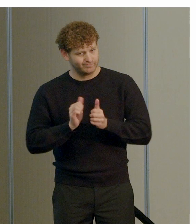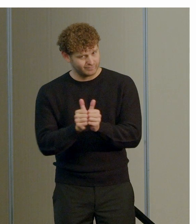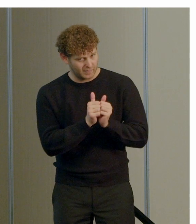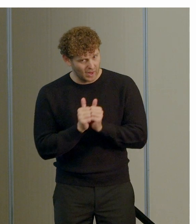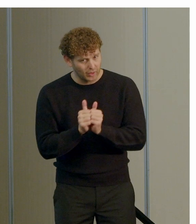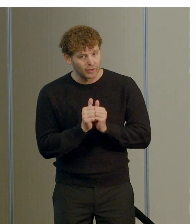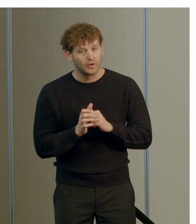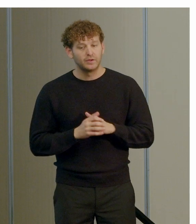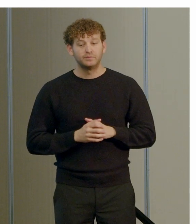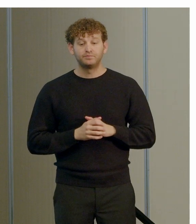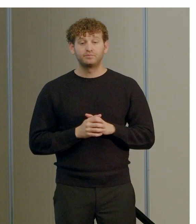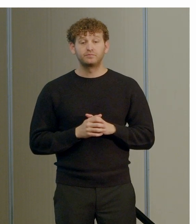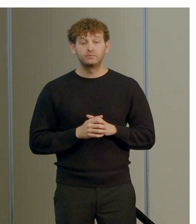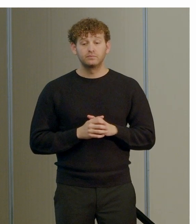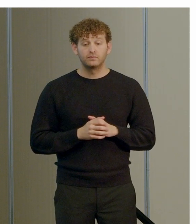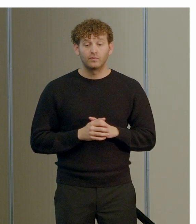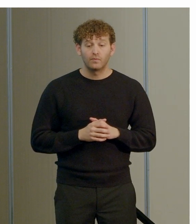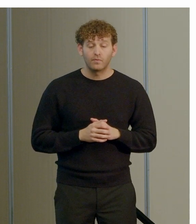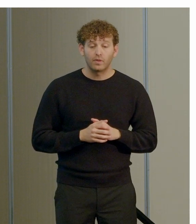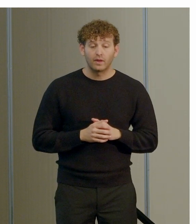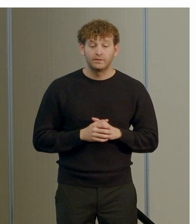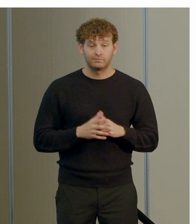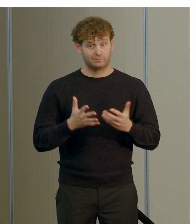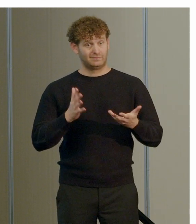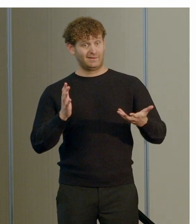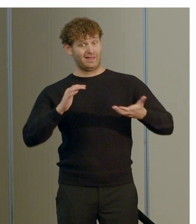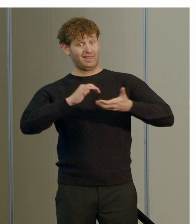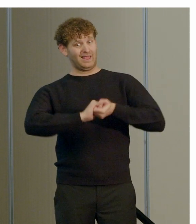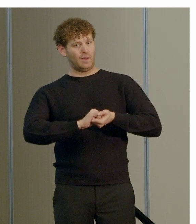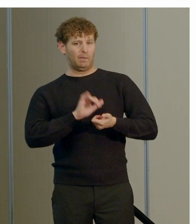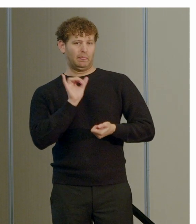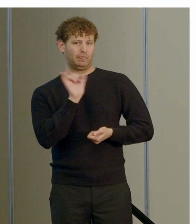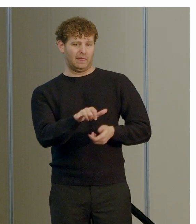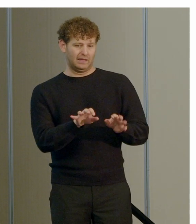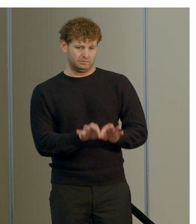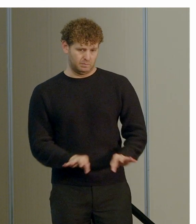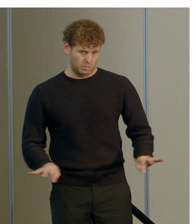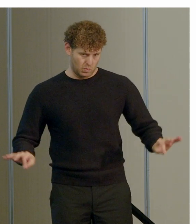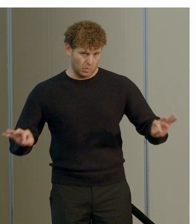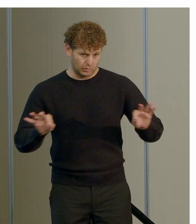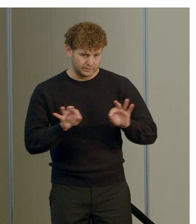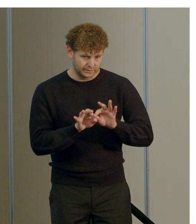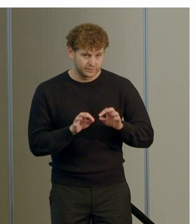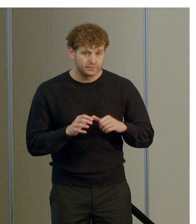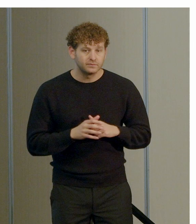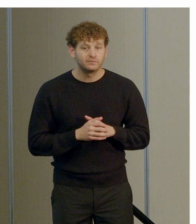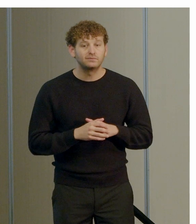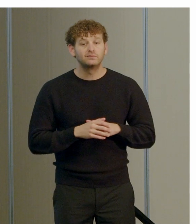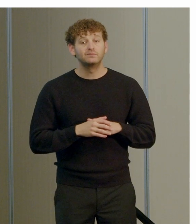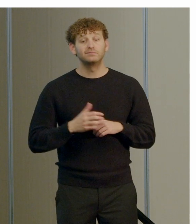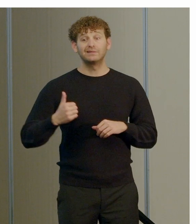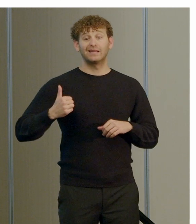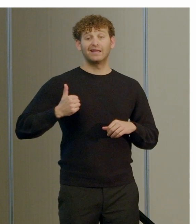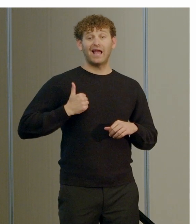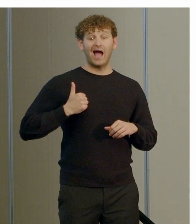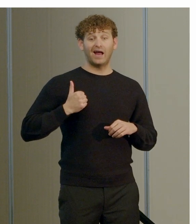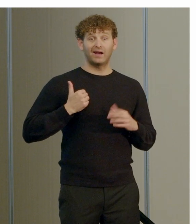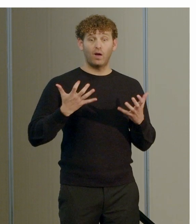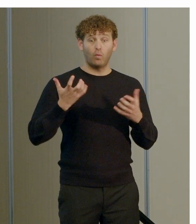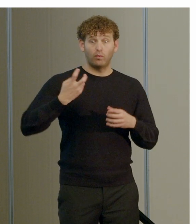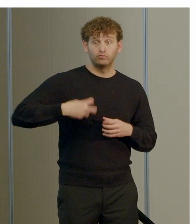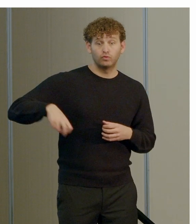key. And if our Canadian friends are ever willing to travel down and meet with us, I know there's several here,